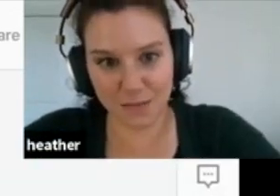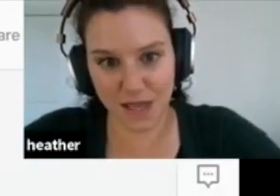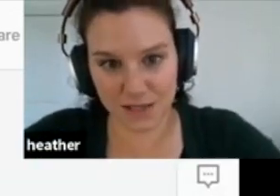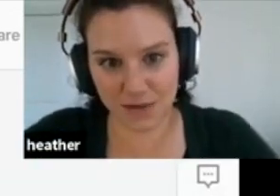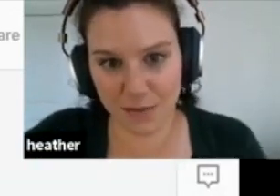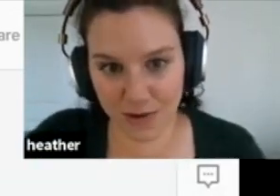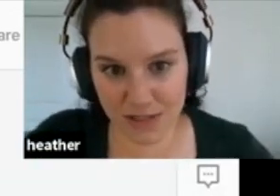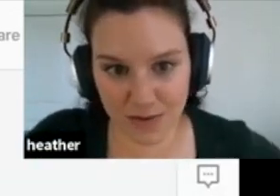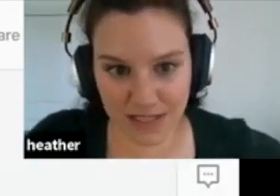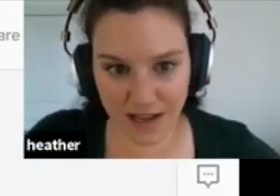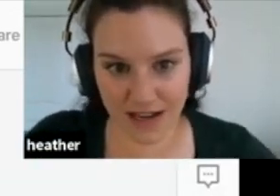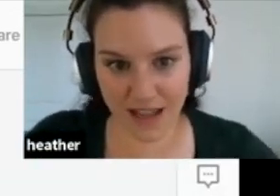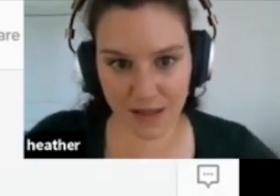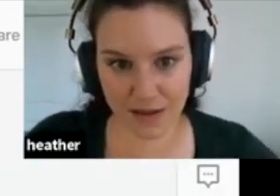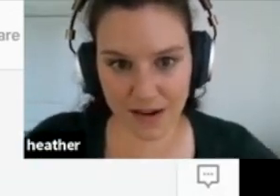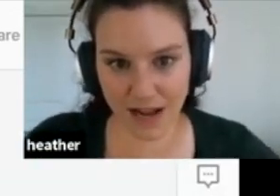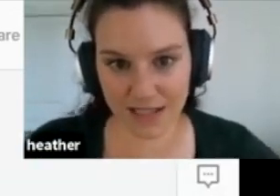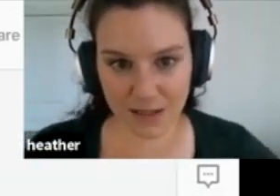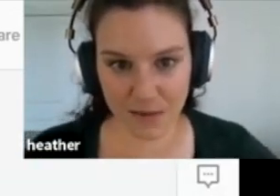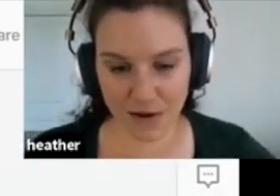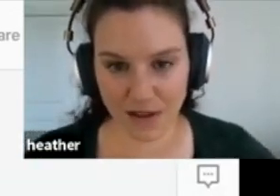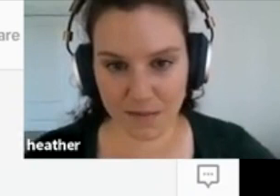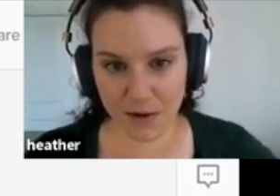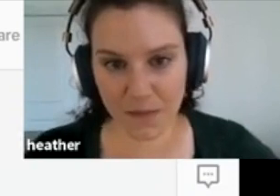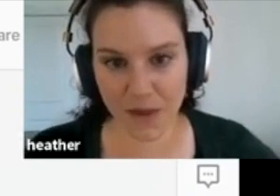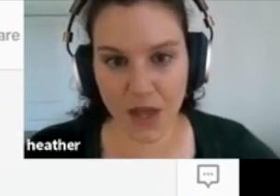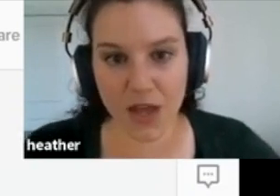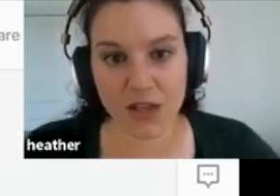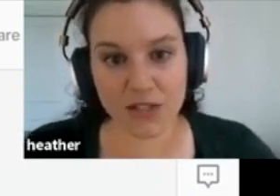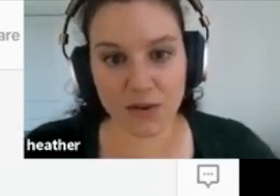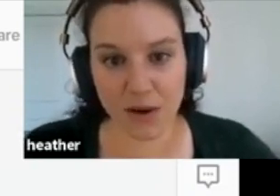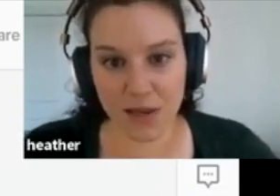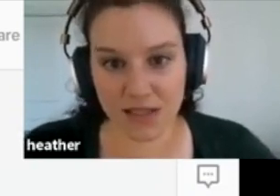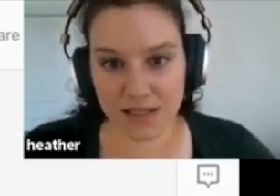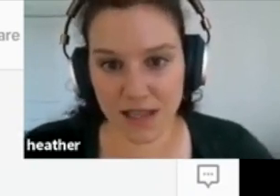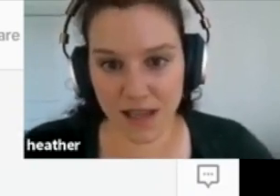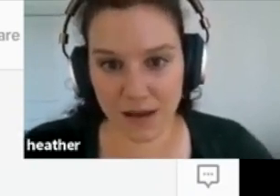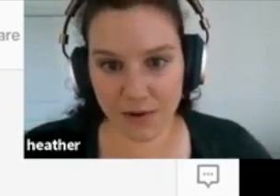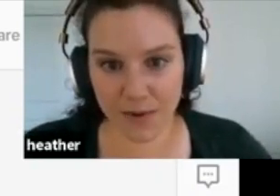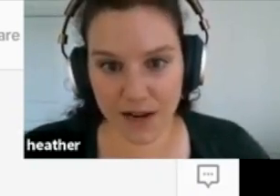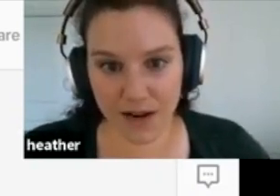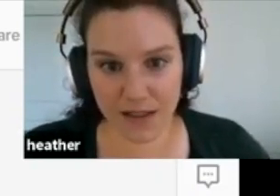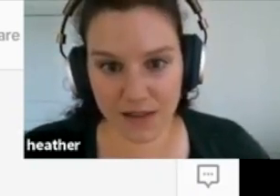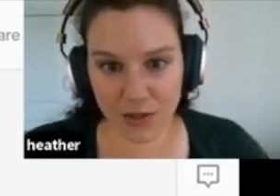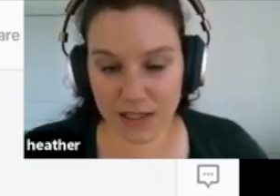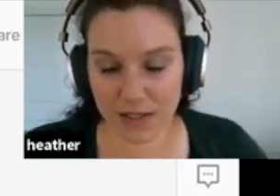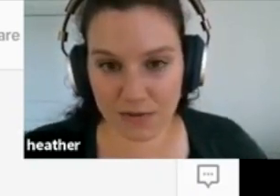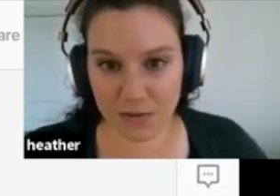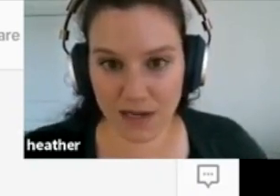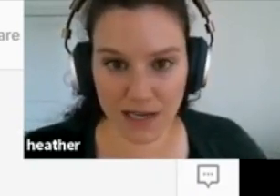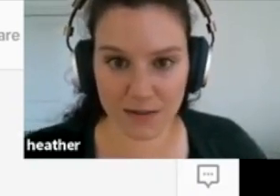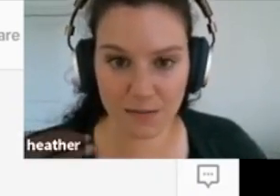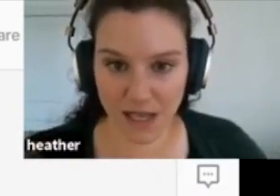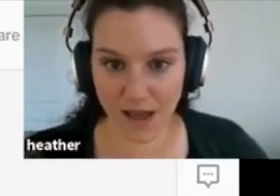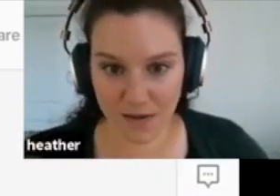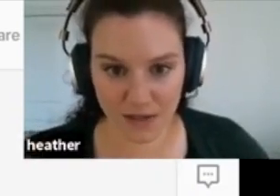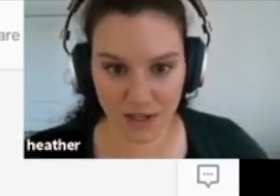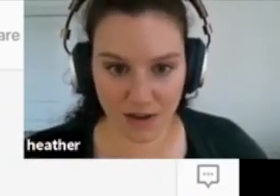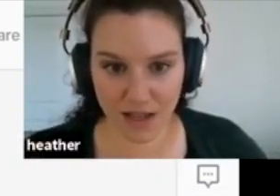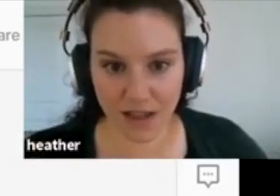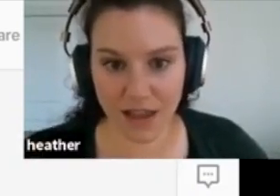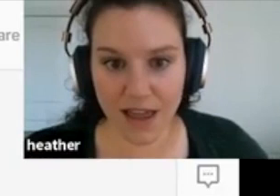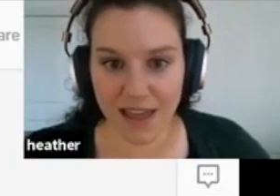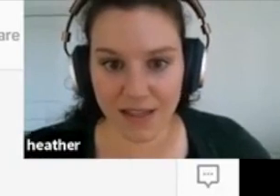this is me. So I'm going to assign Heather as the speaker label. So now we can see everywhere in the transcript where it is me,